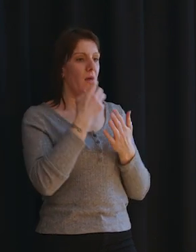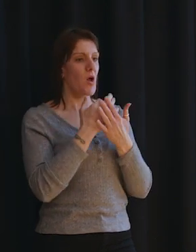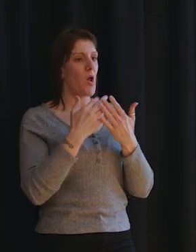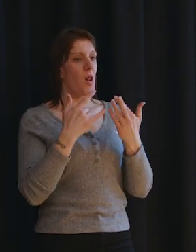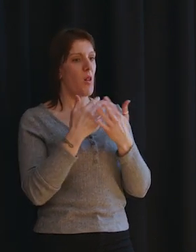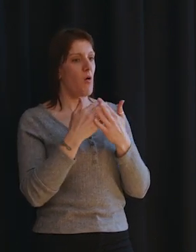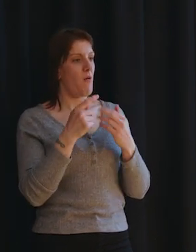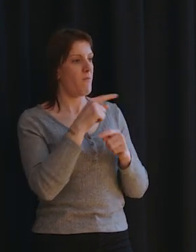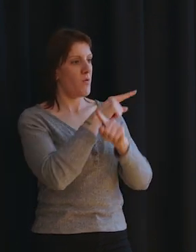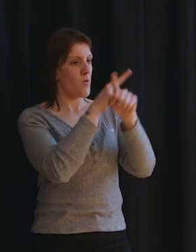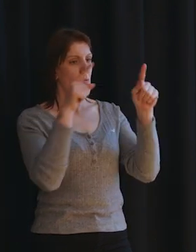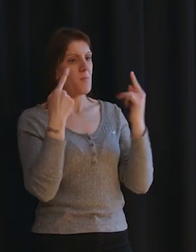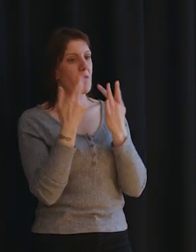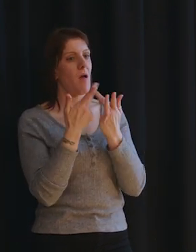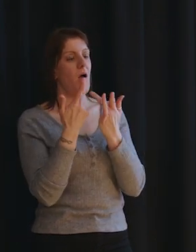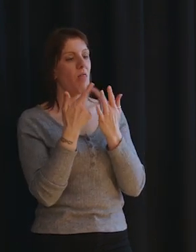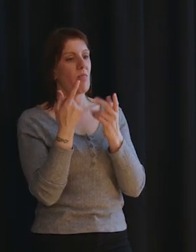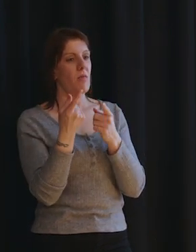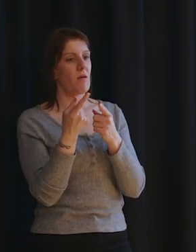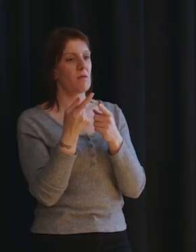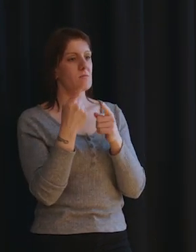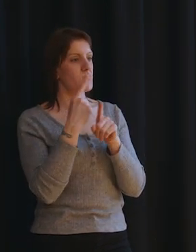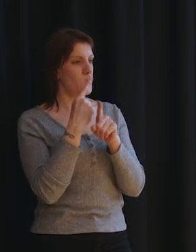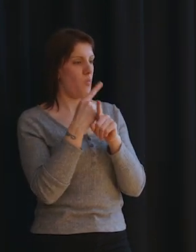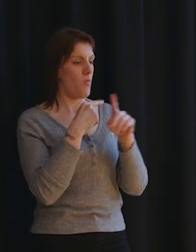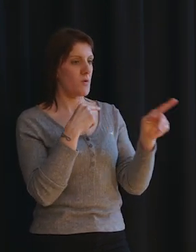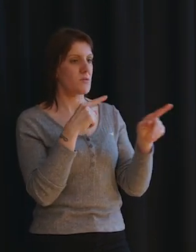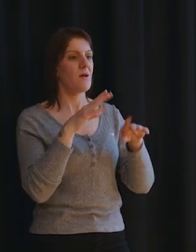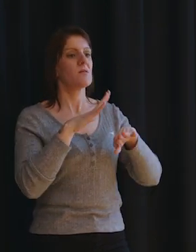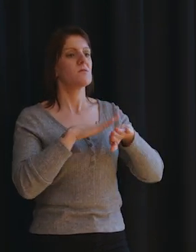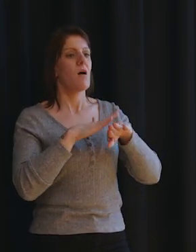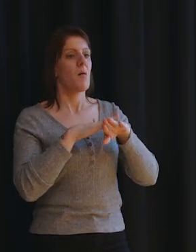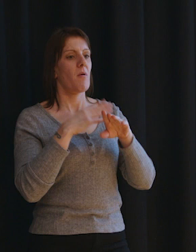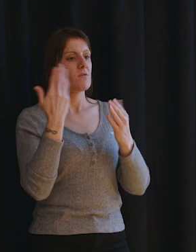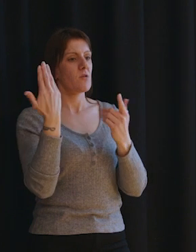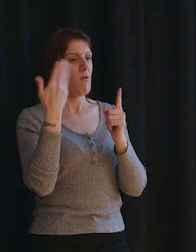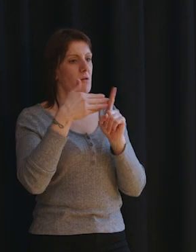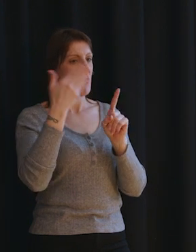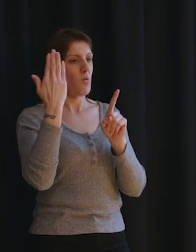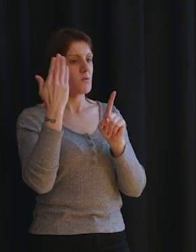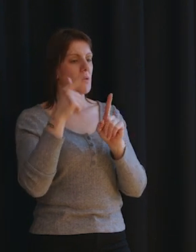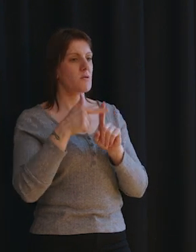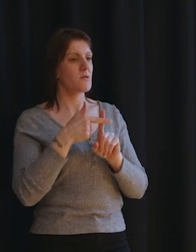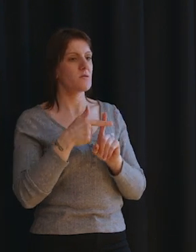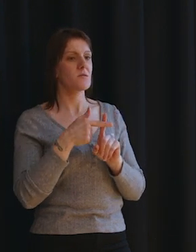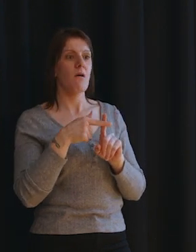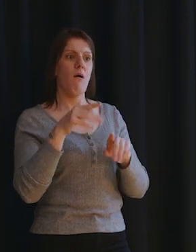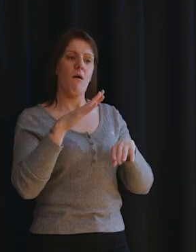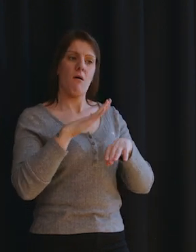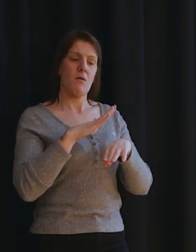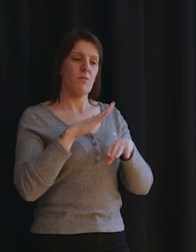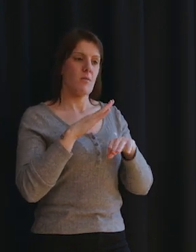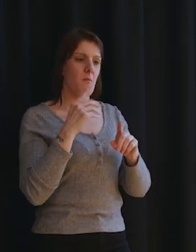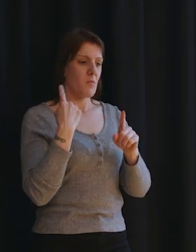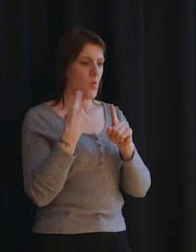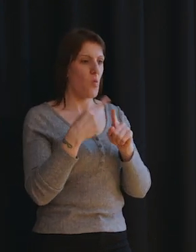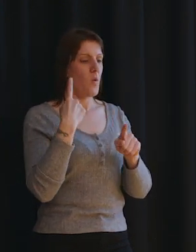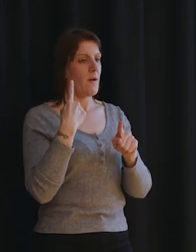the other talks, the time of diagnosis as subsequent support is obviously really